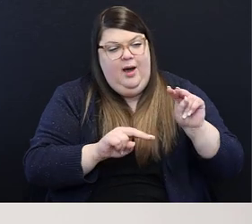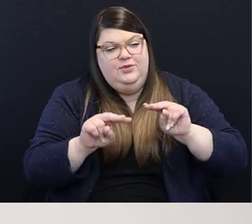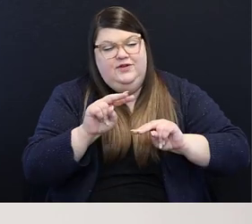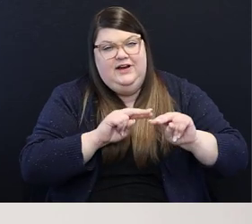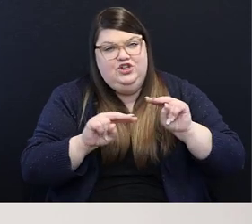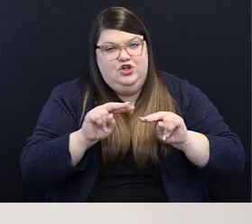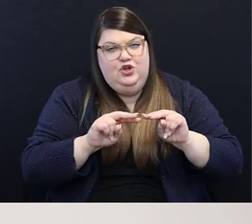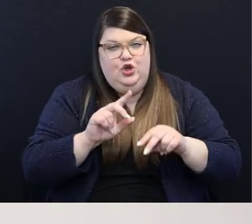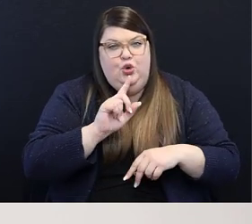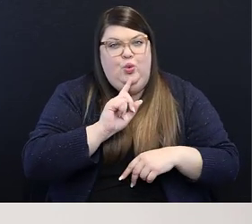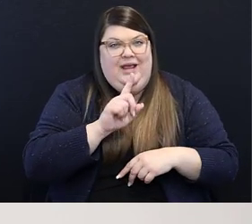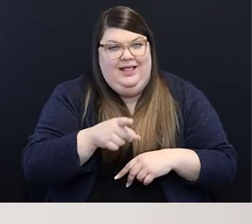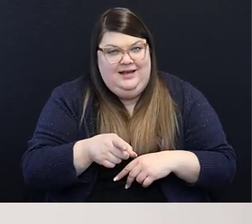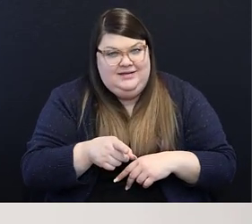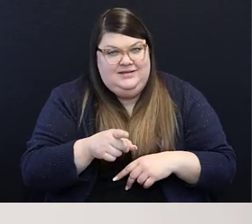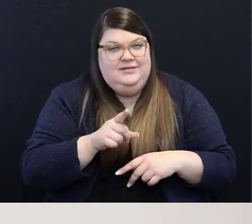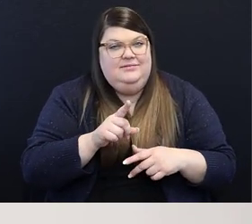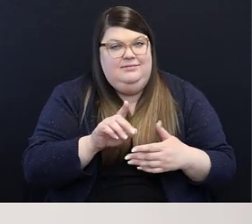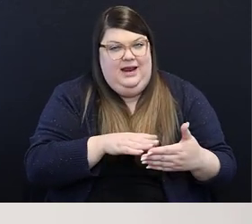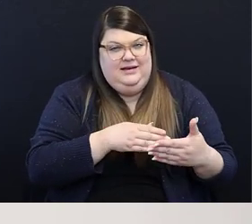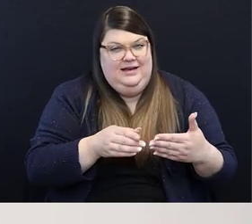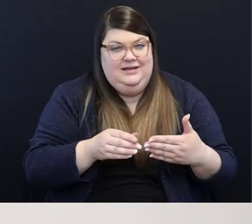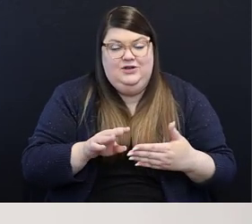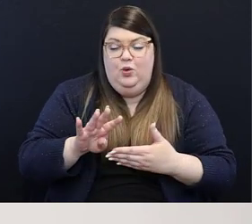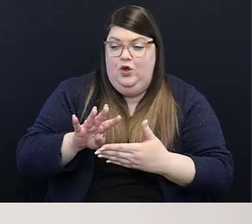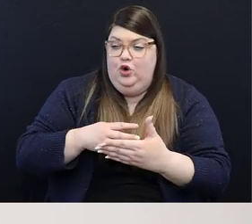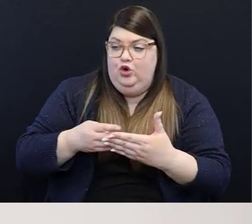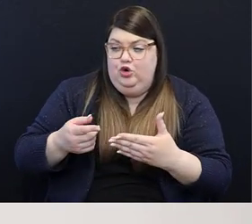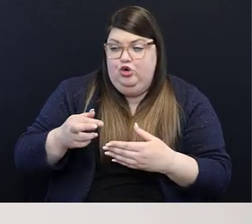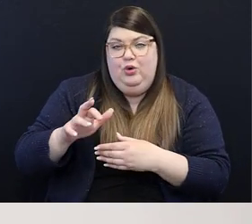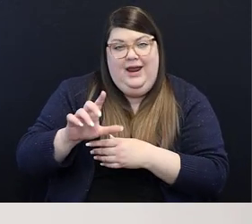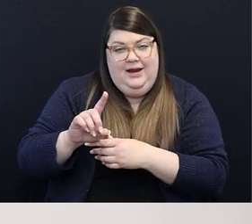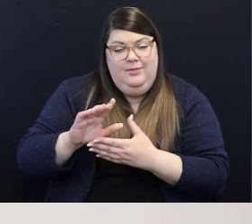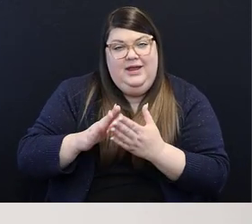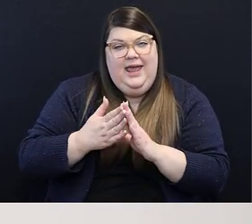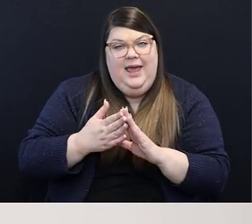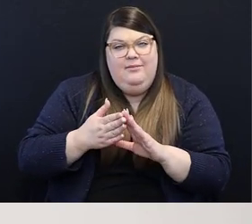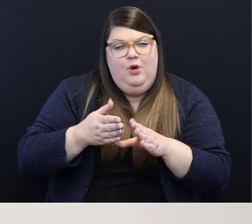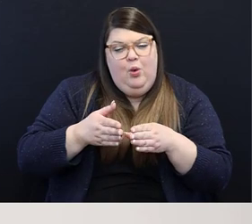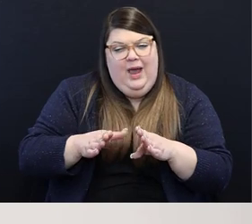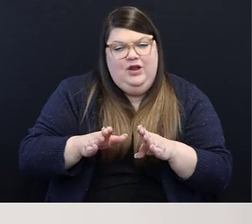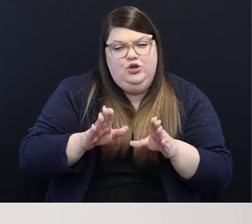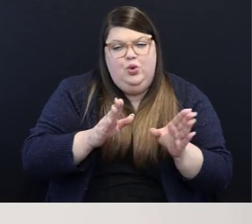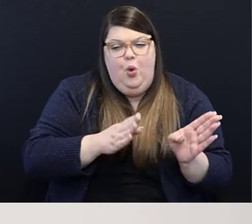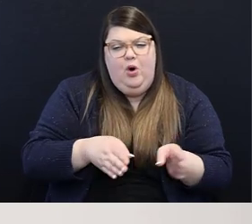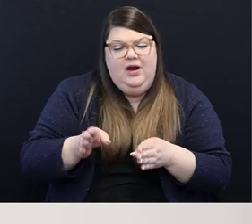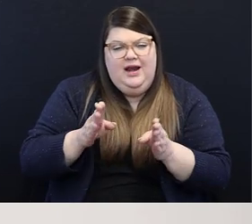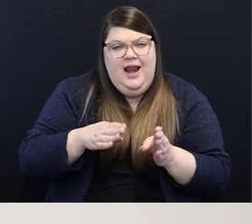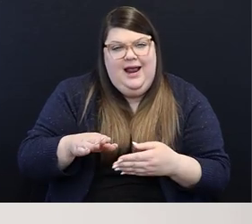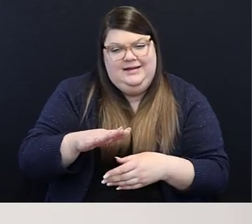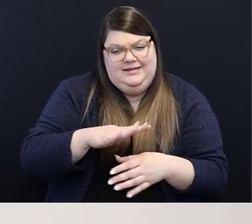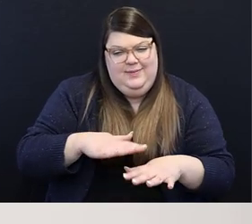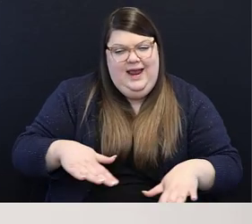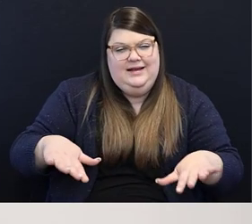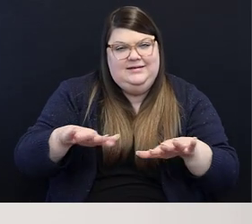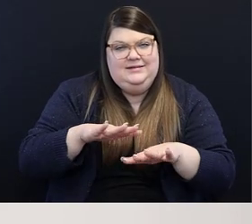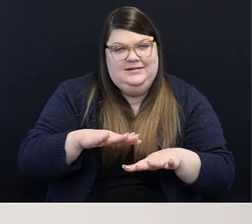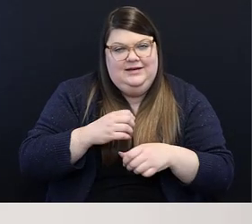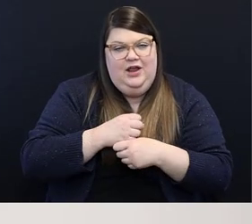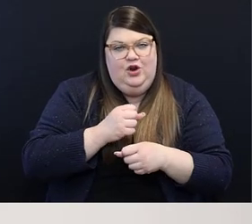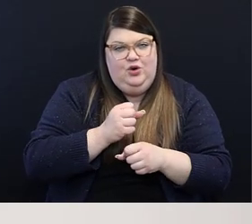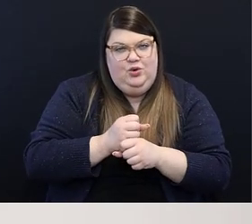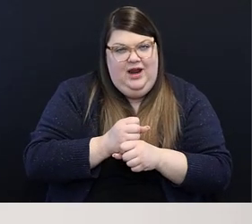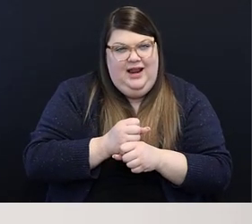And so the grid became a way to organize space and create a way